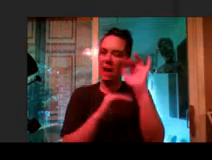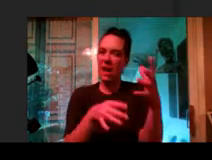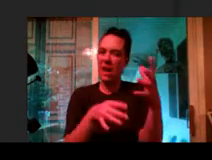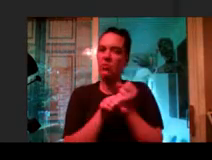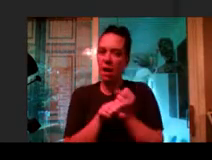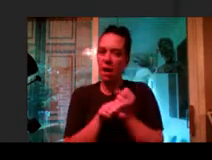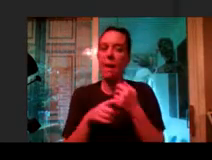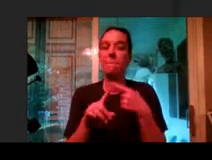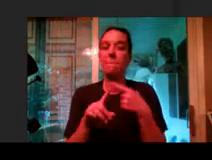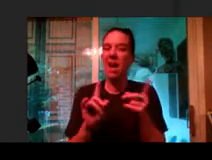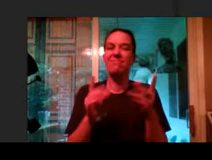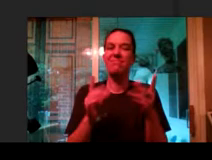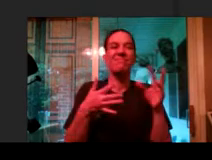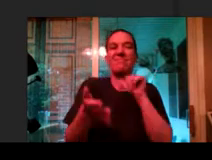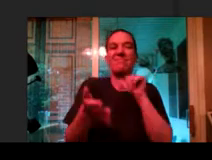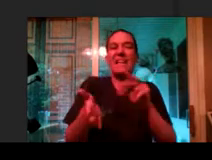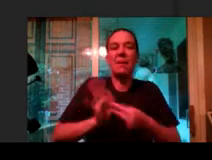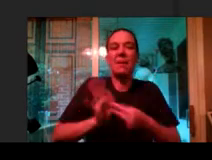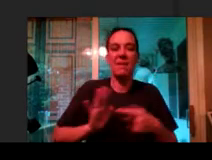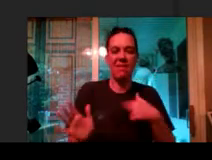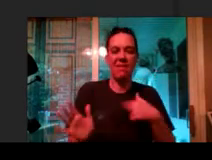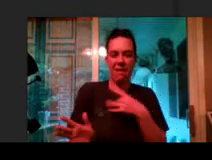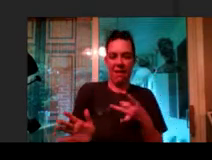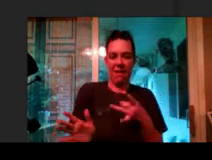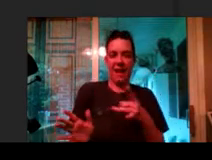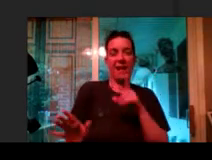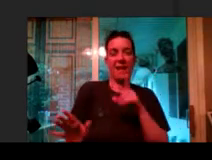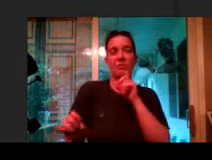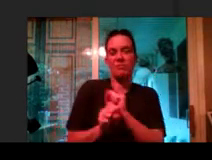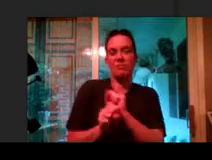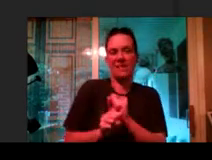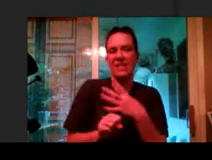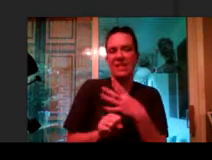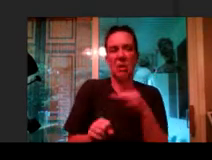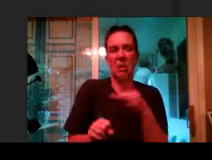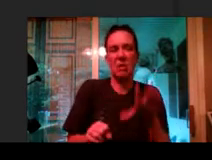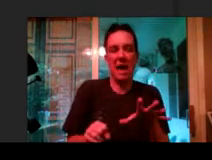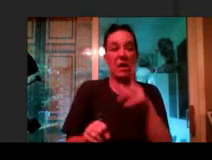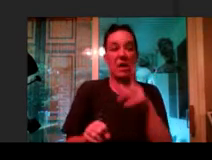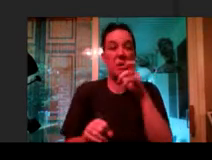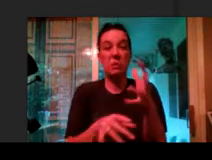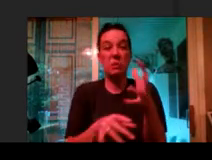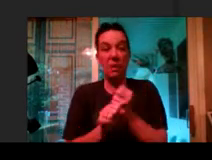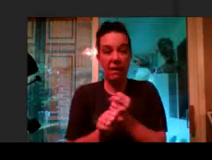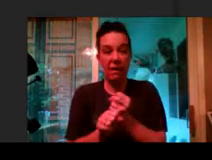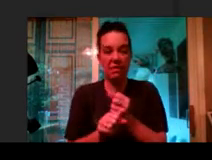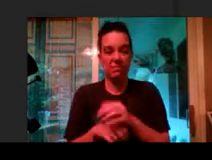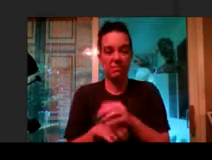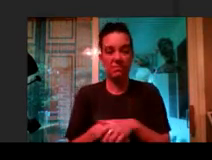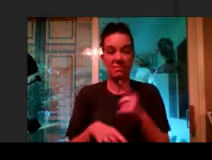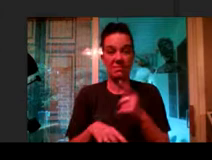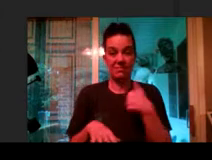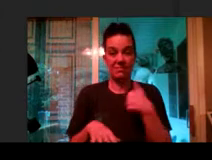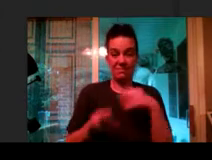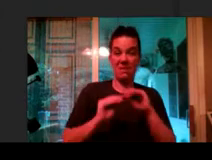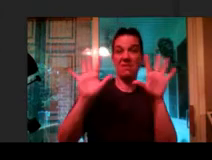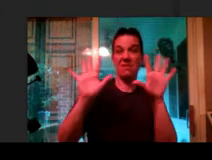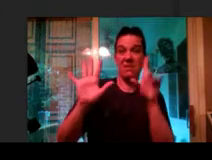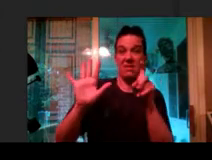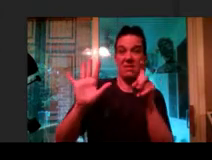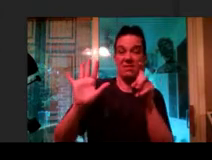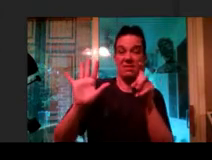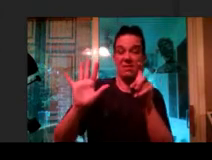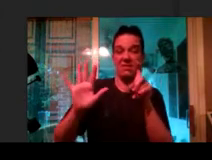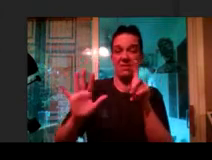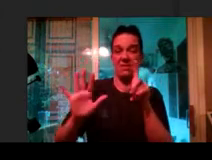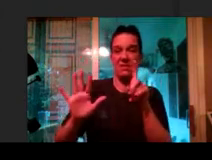mean I like it. I certainly don't like the grabber. Am I being clear? Yes and no,